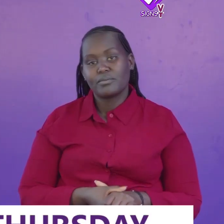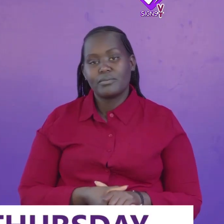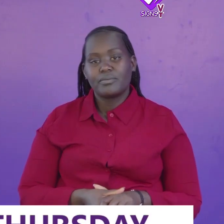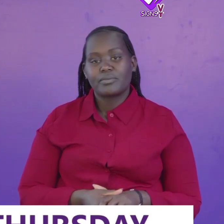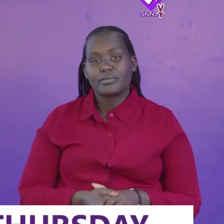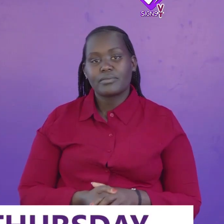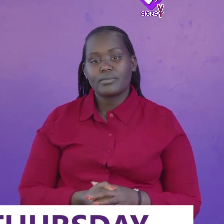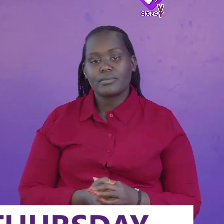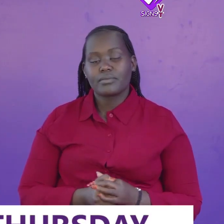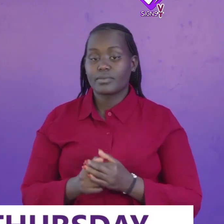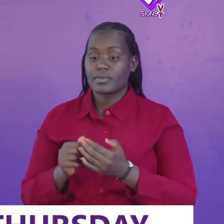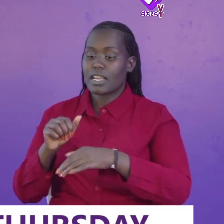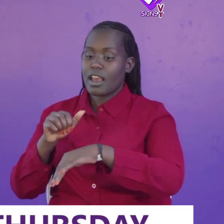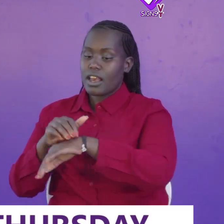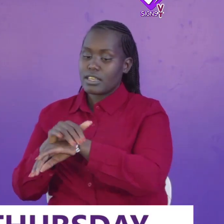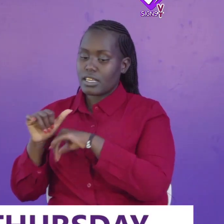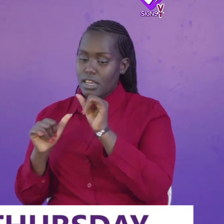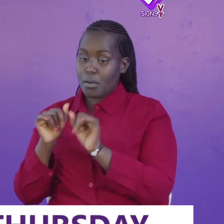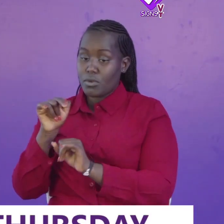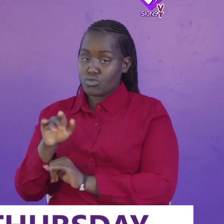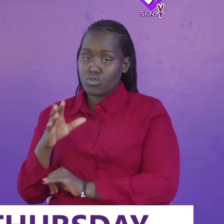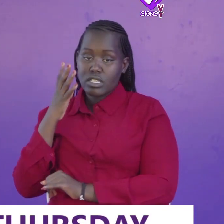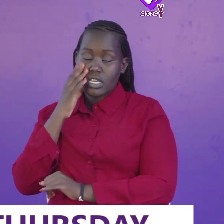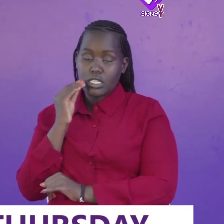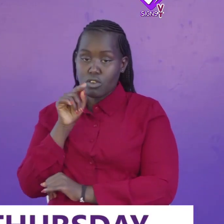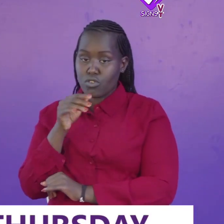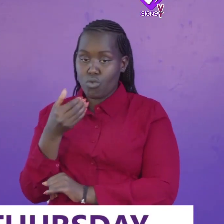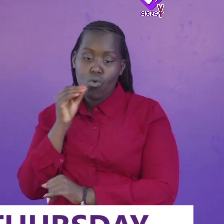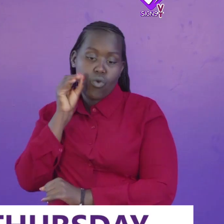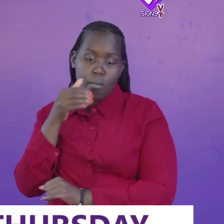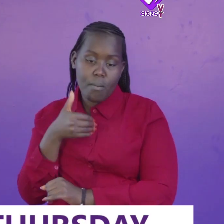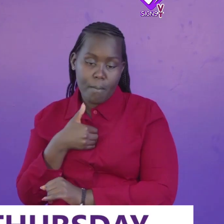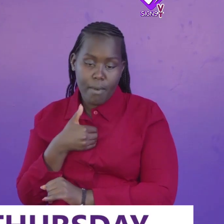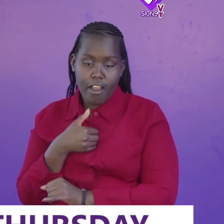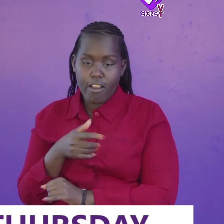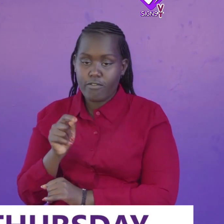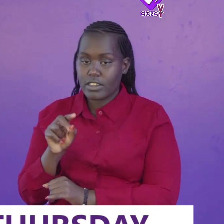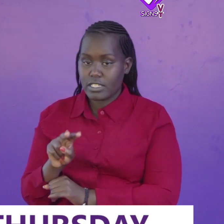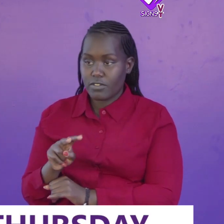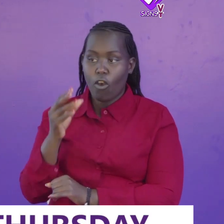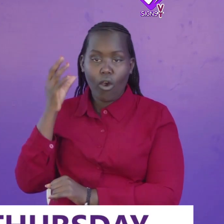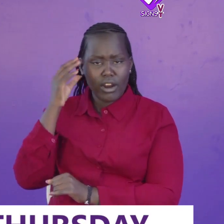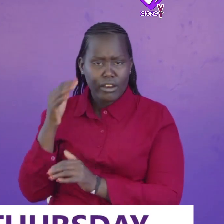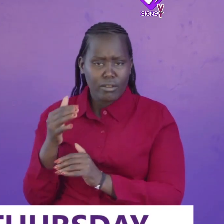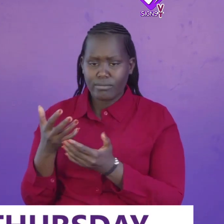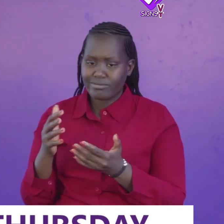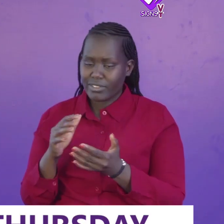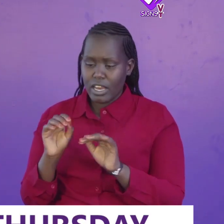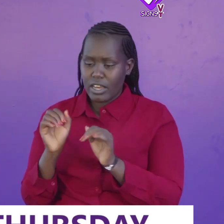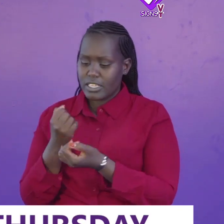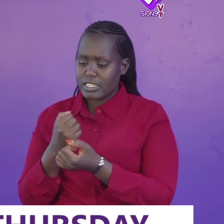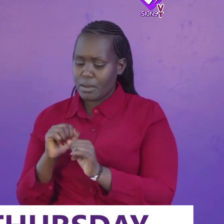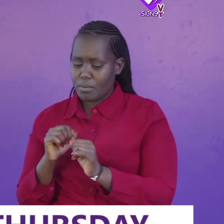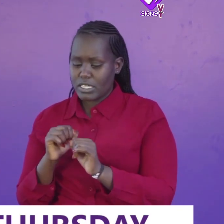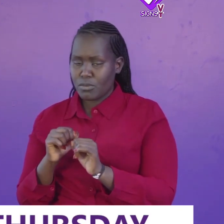Hi guys, tell us about your experience. Kwenye mlikuwa na TV na radio kweli ama kidogo amwezi relate pia